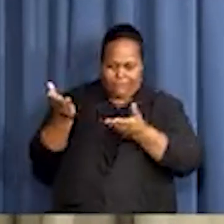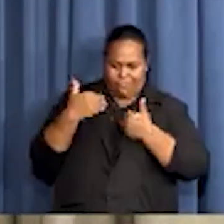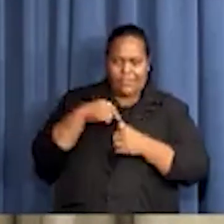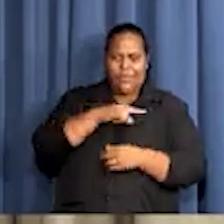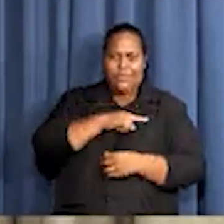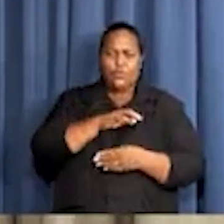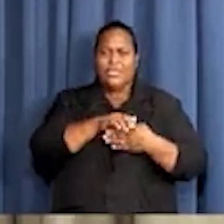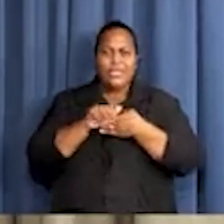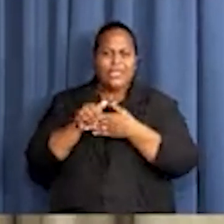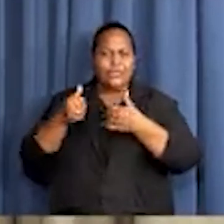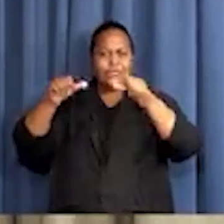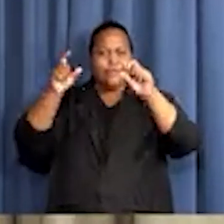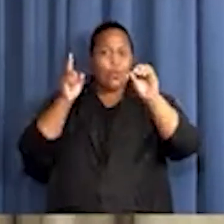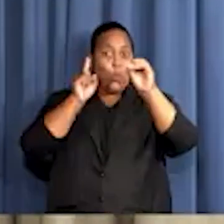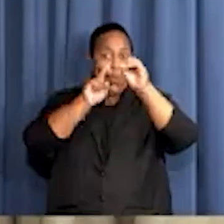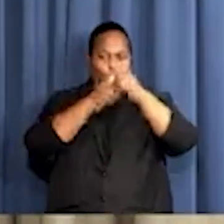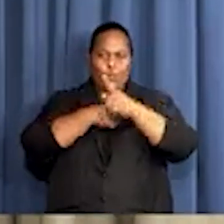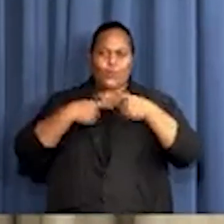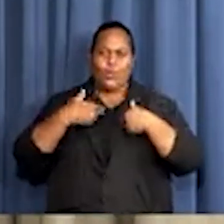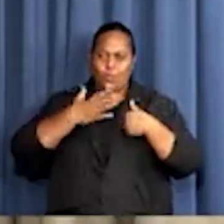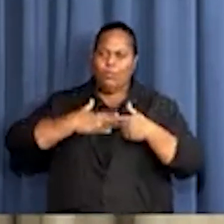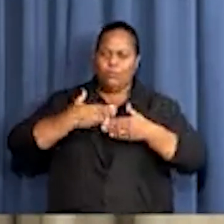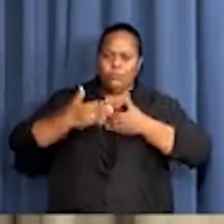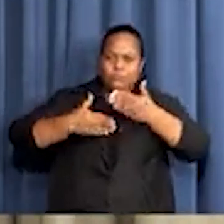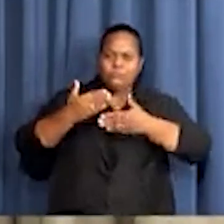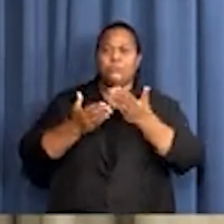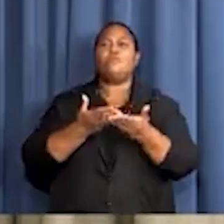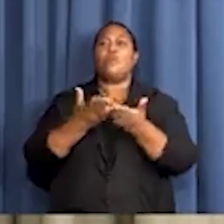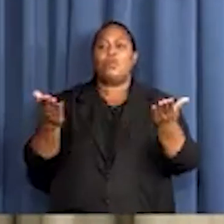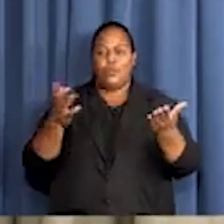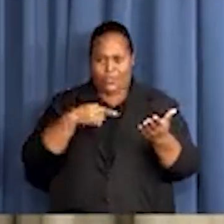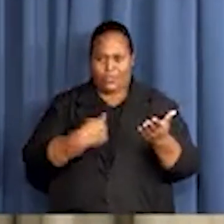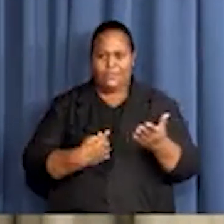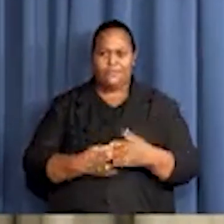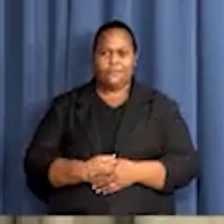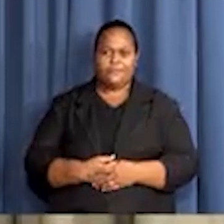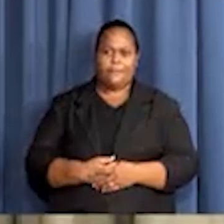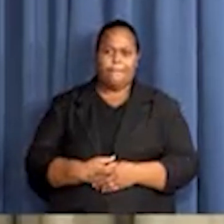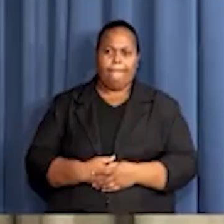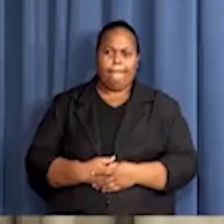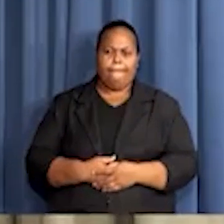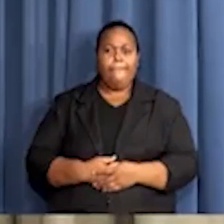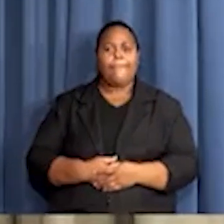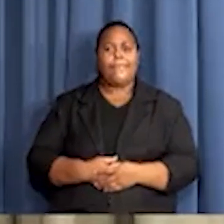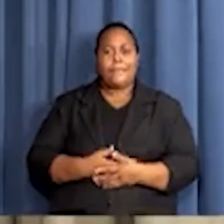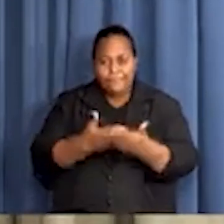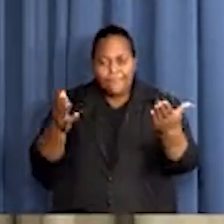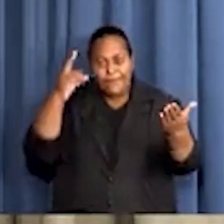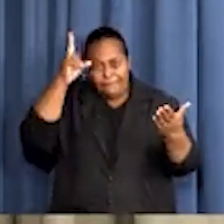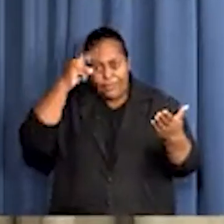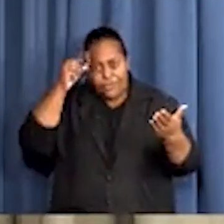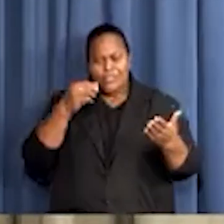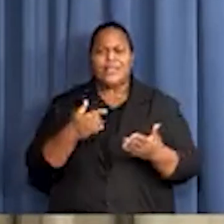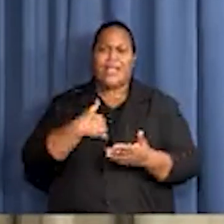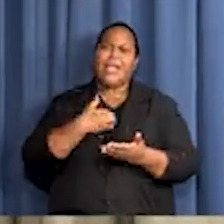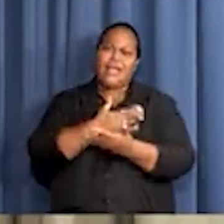the goals that we have set out for ourselves and for you. Fellow Fijians, I share with you just some